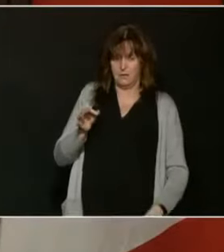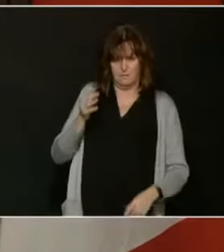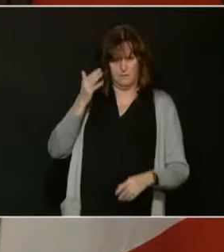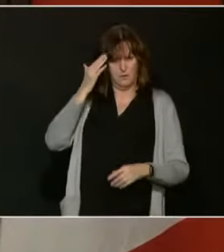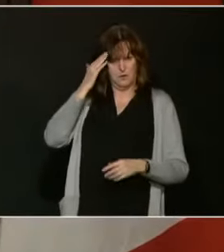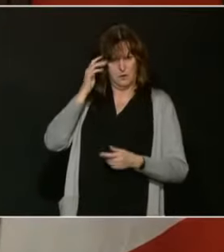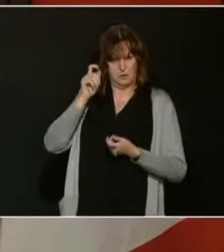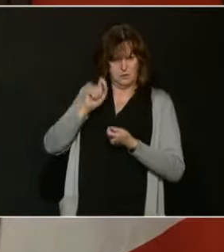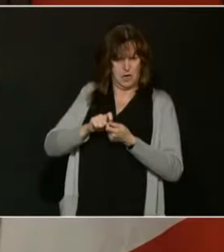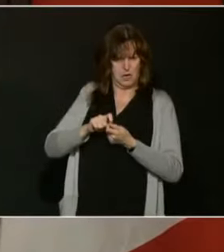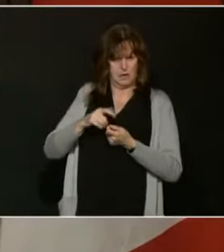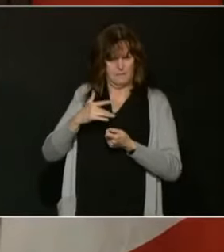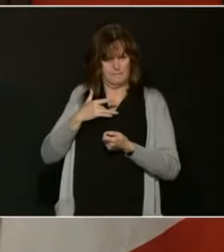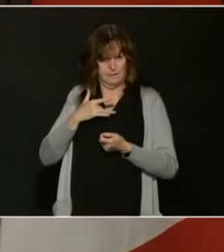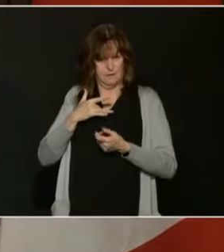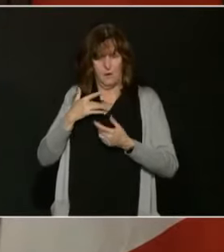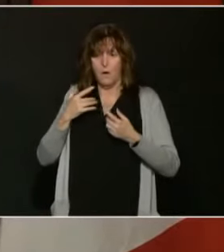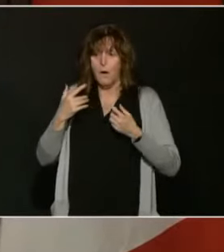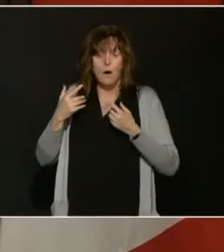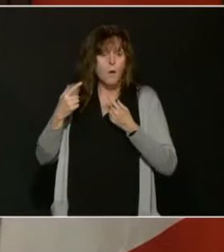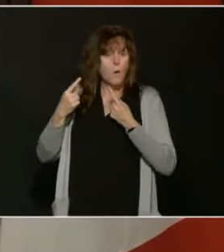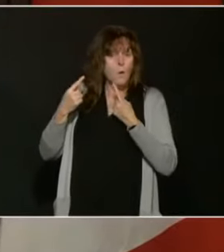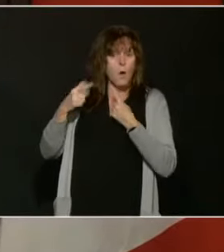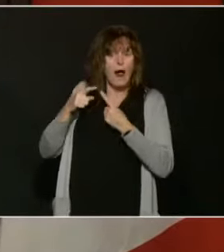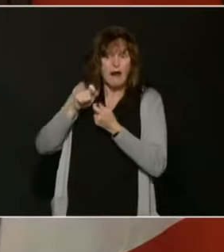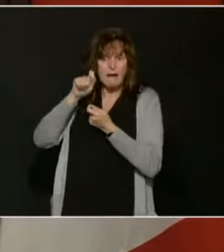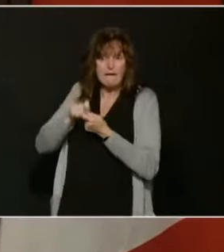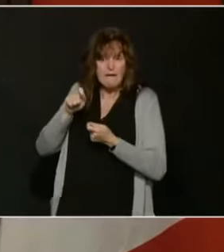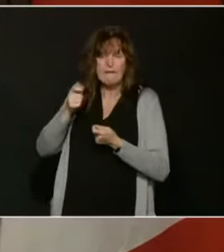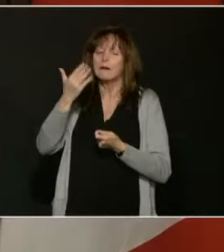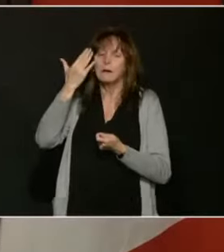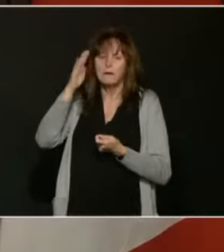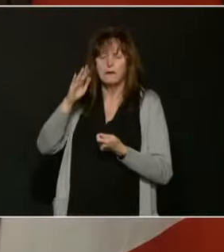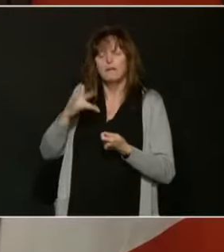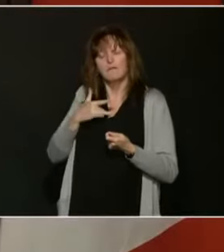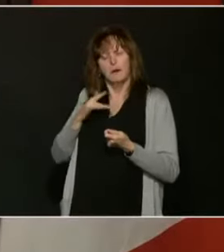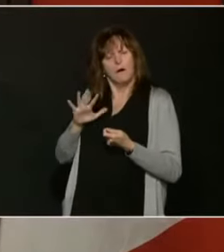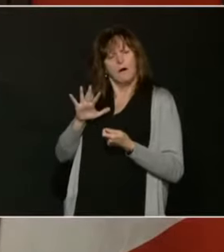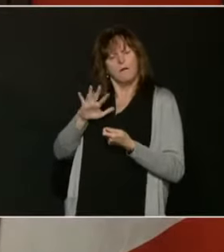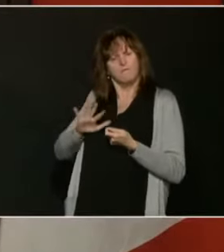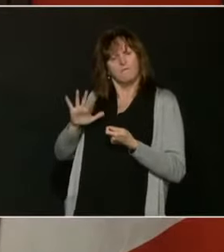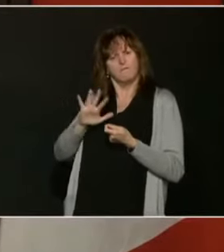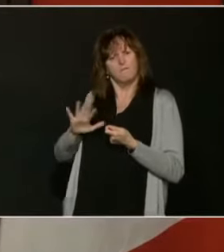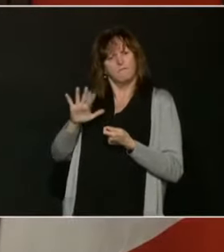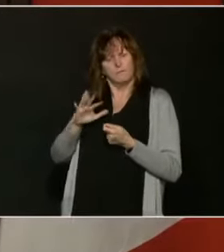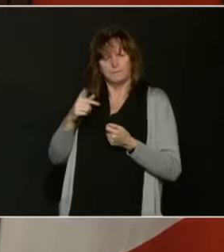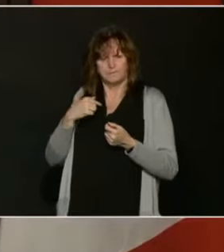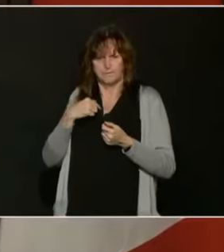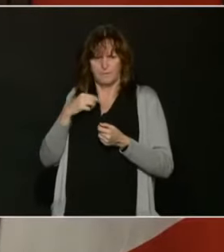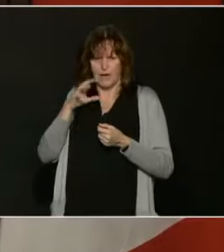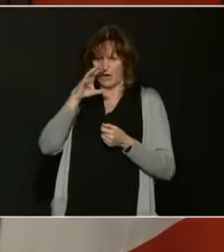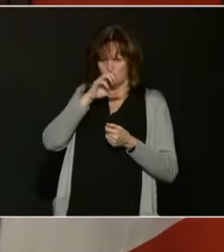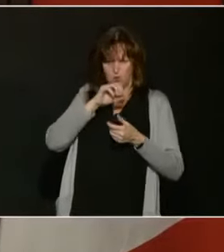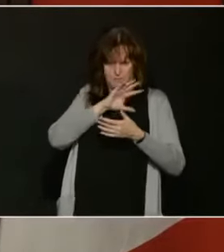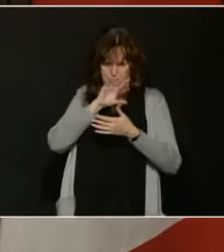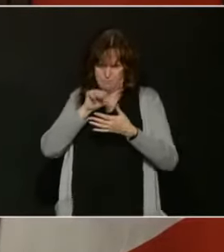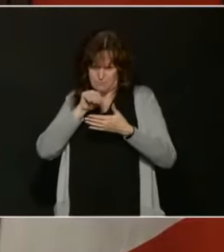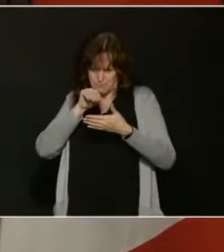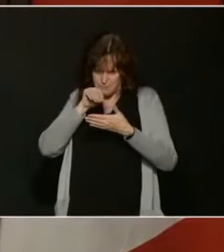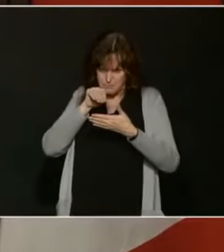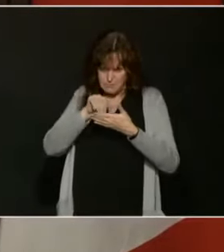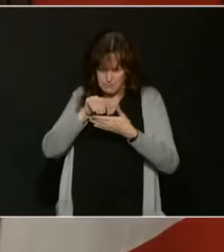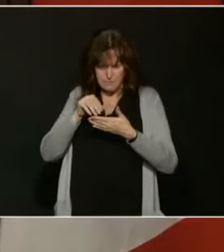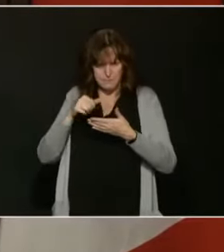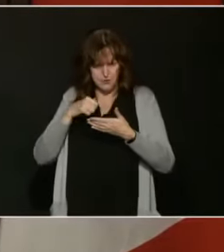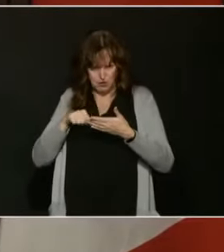we try to get a sense of the acceleration there. But there are assumptions built in there, and we just need to make sure that we're always trying to raise that uncertainty and